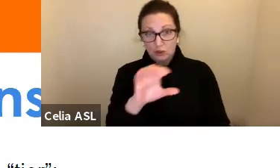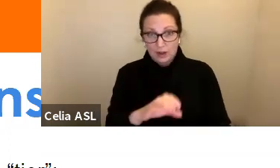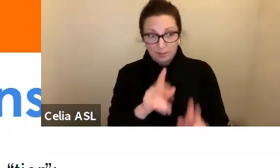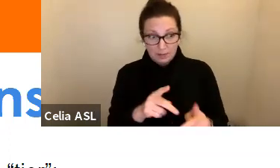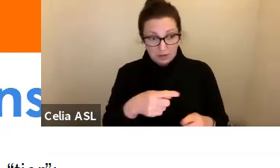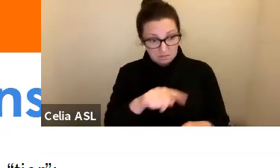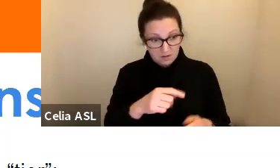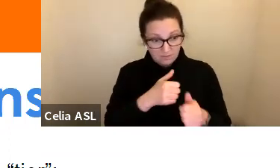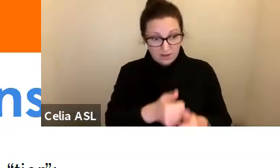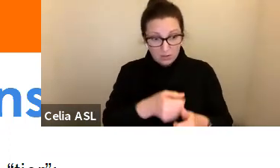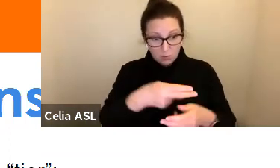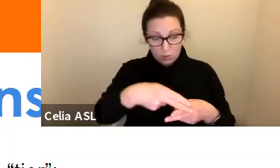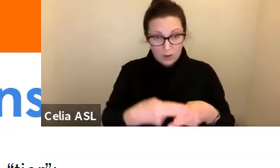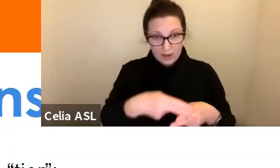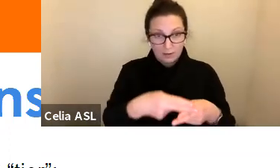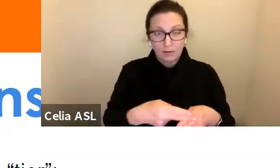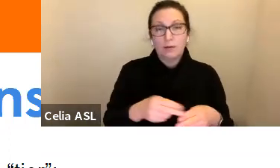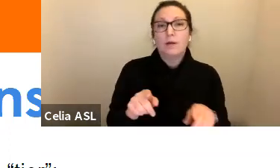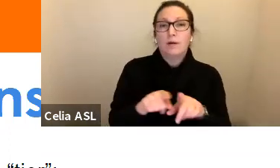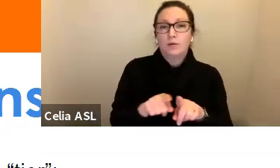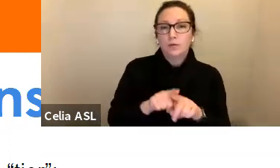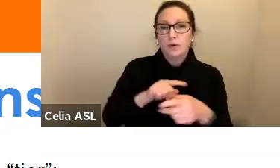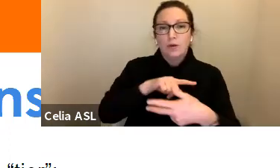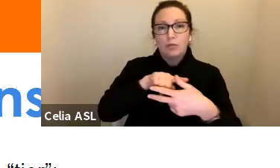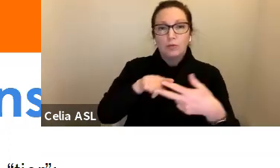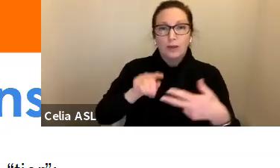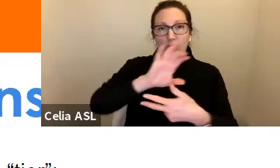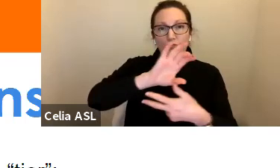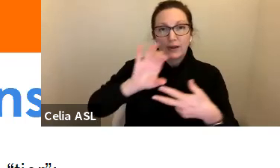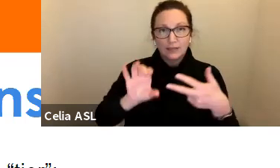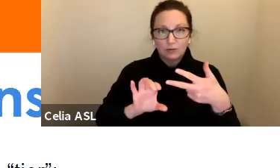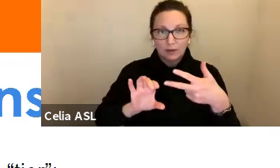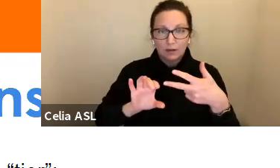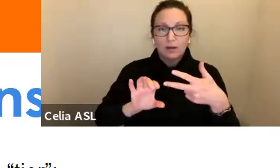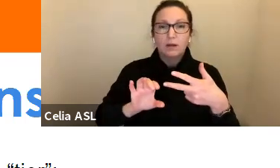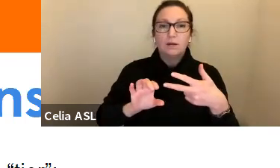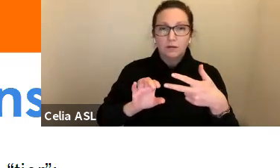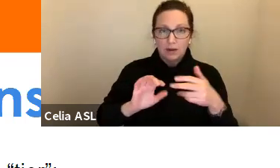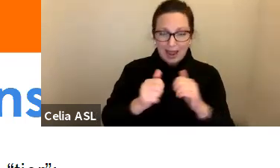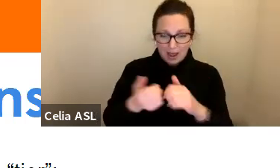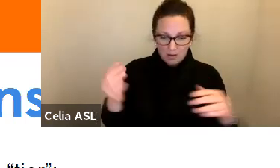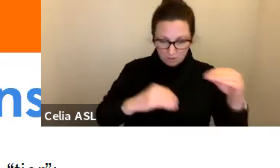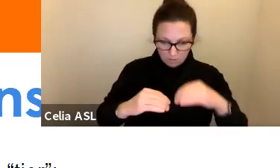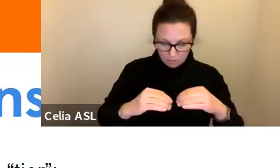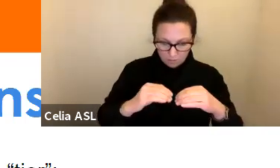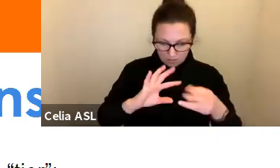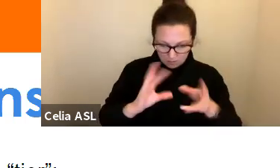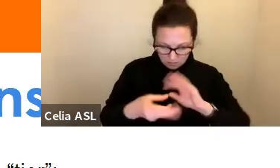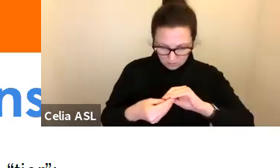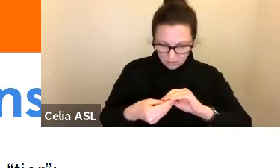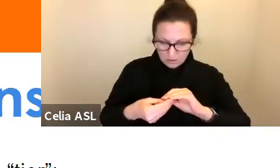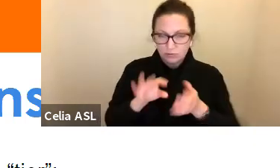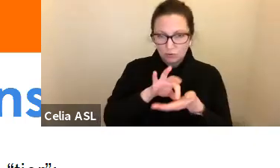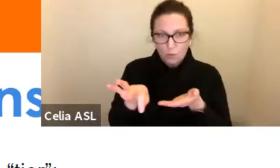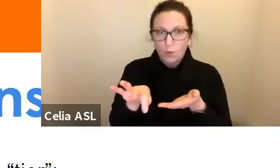the three kind of criteria that go into the creation of the composite score. That would be helpful